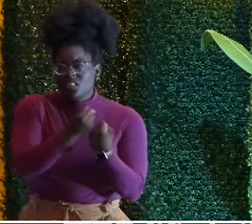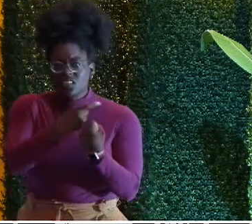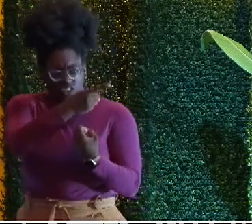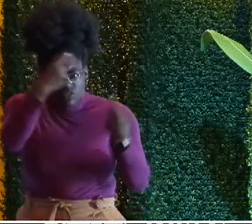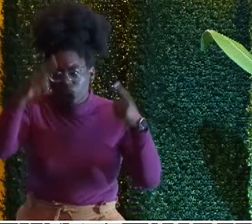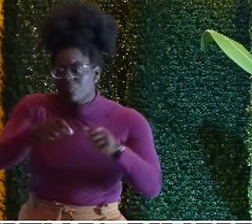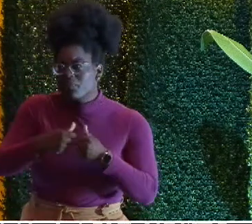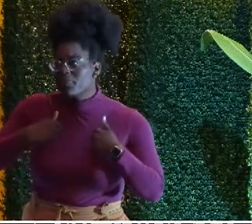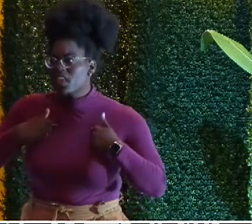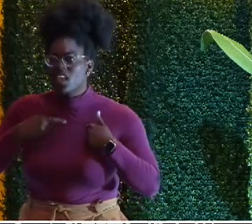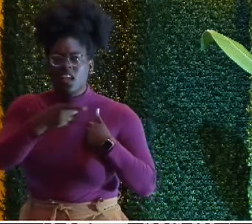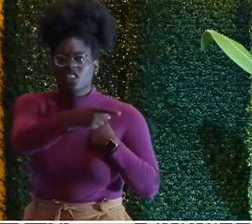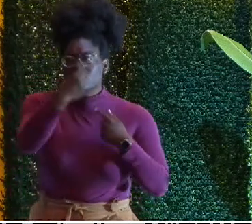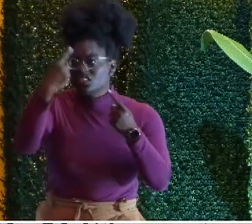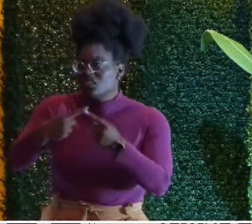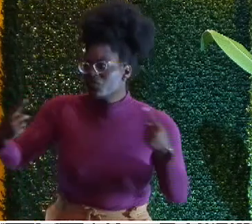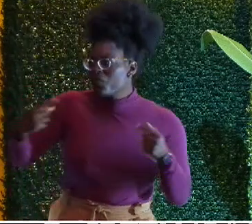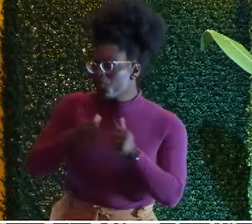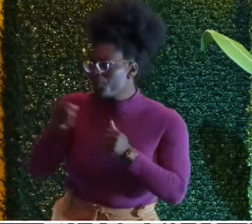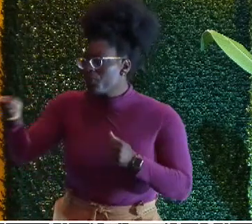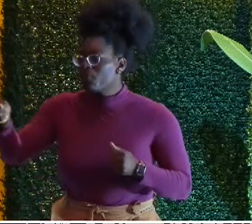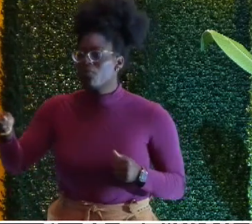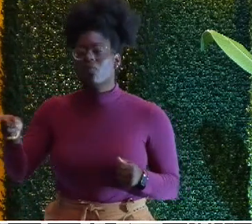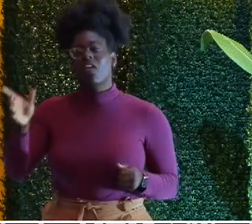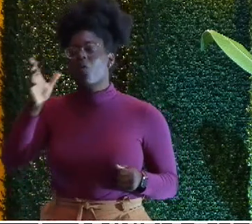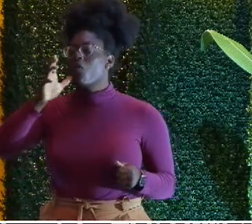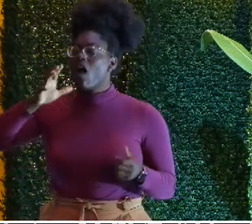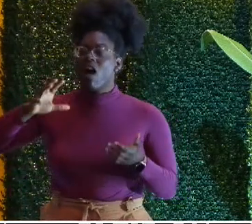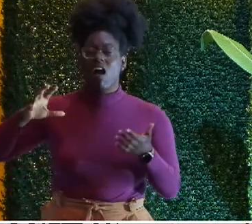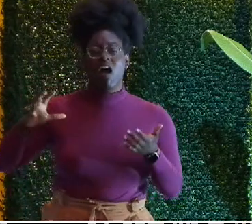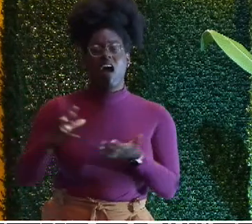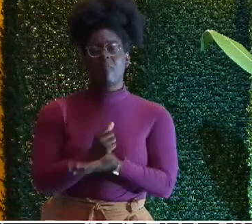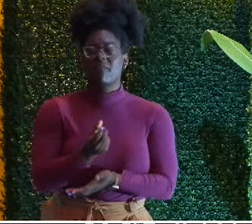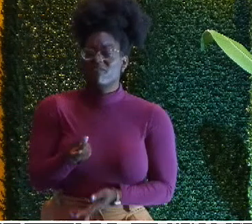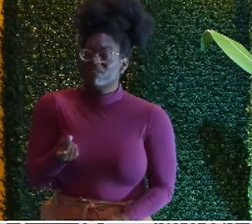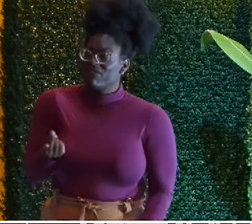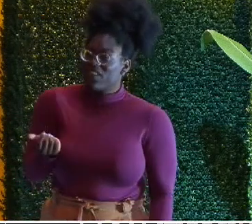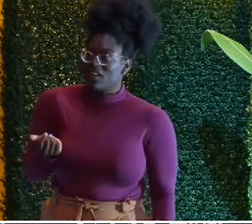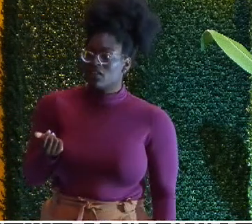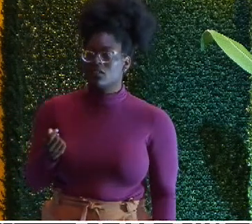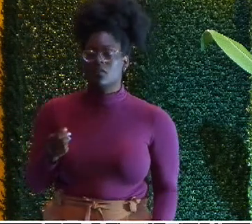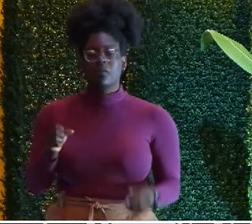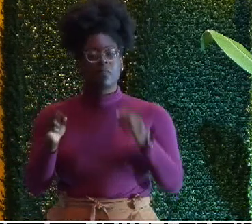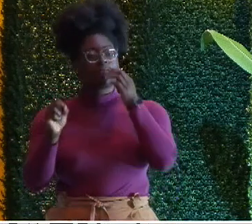So just know this is where I stand and this is where my model is, and I'm going to give it to you too.